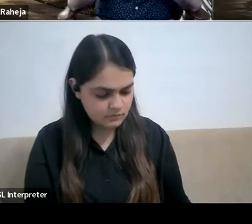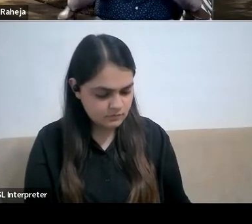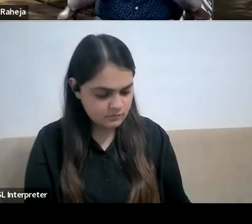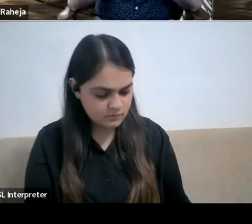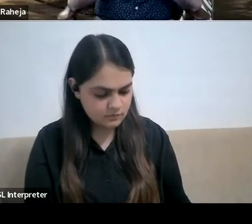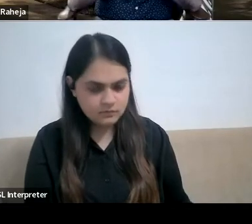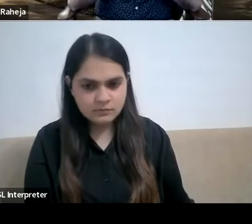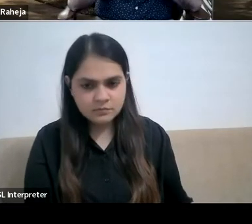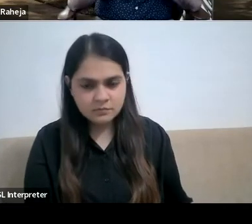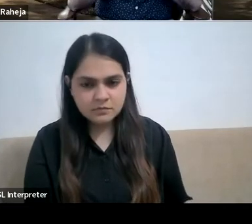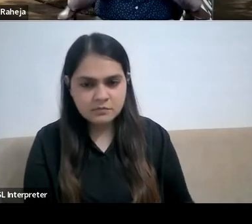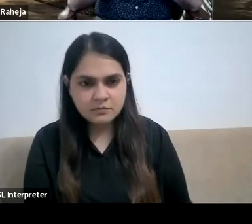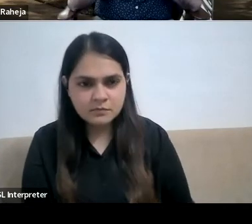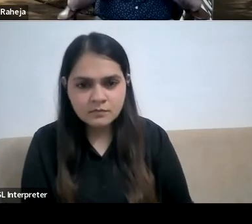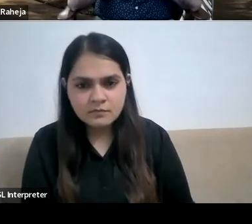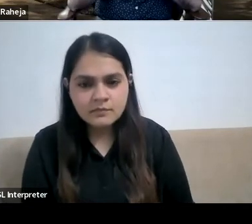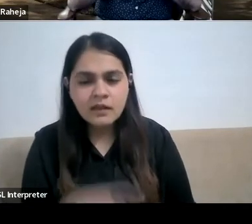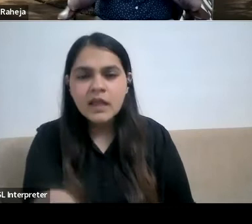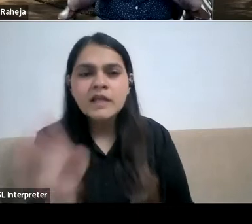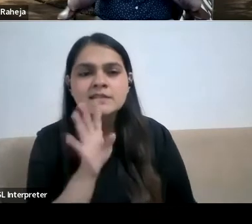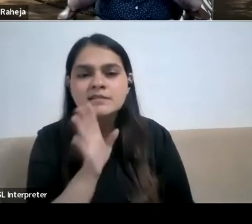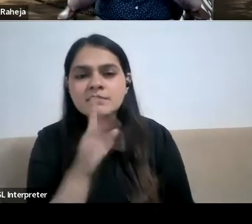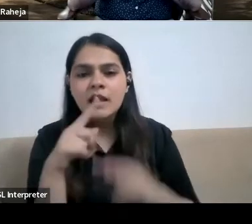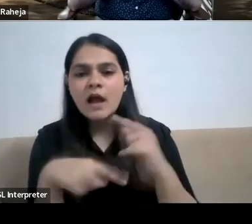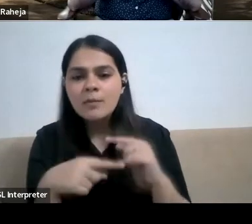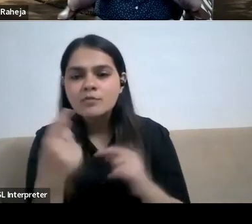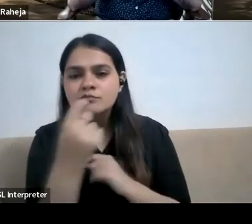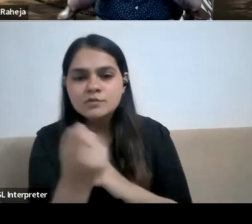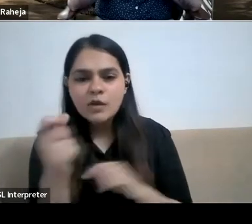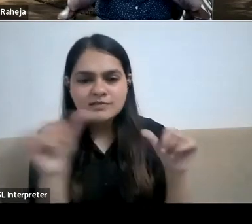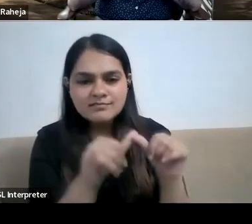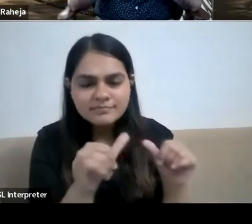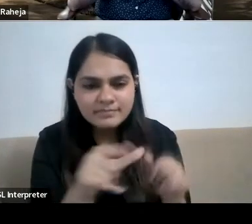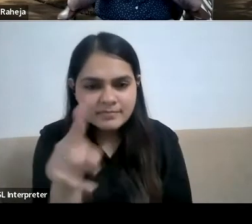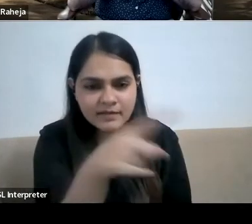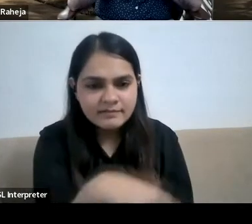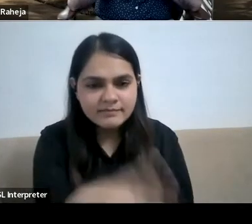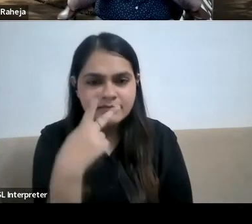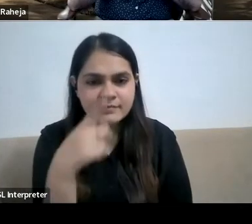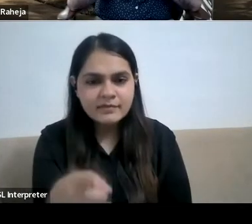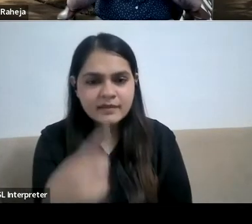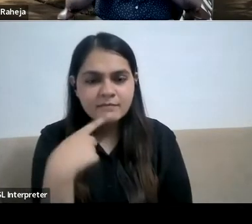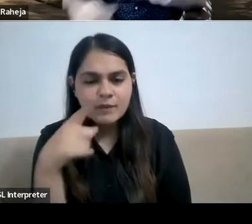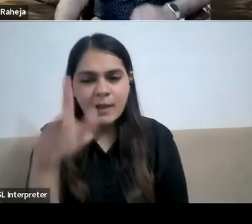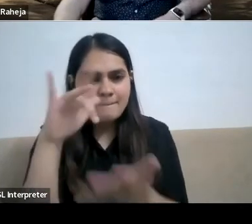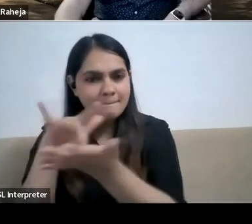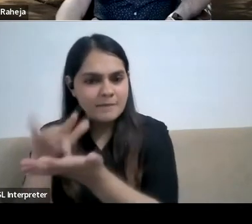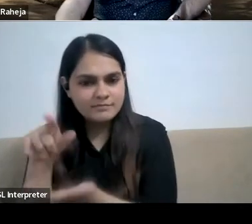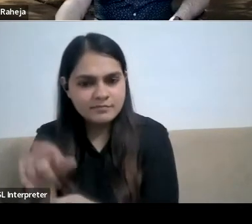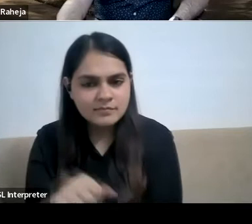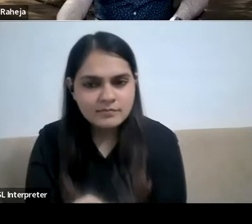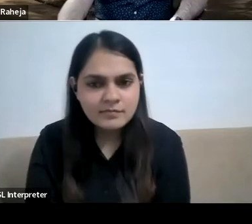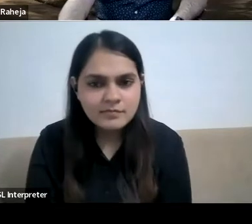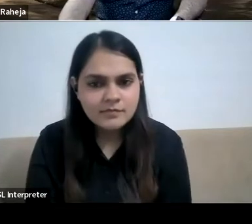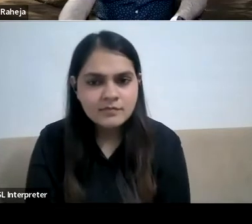right? So just picking one small space. So this is a place in JP Nagar, and I'm sure